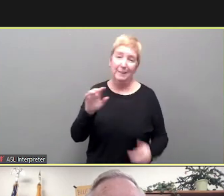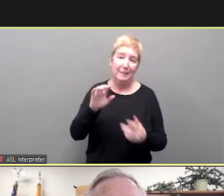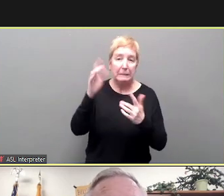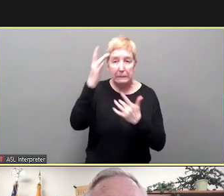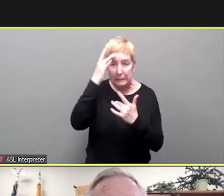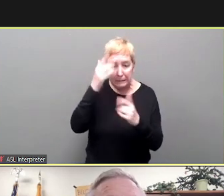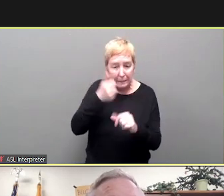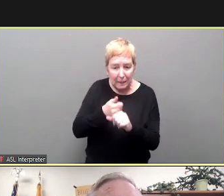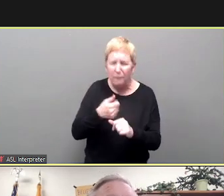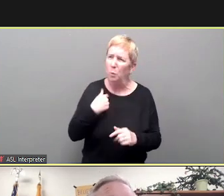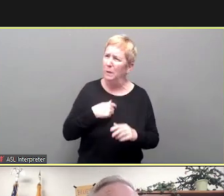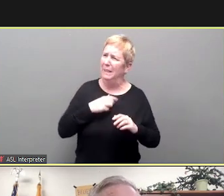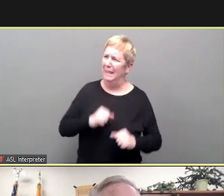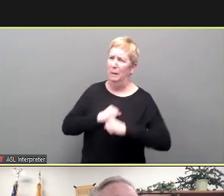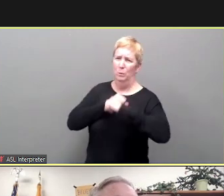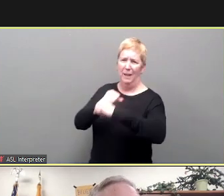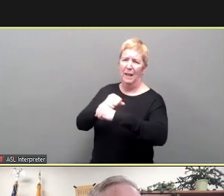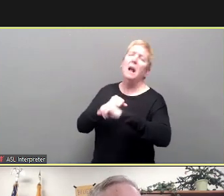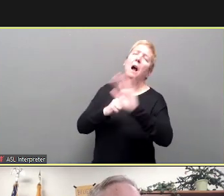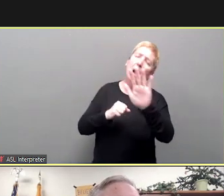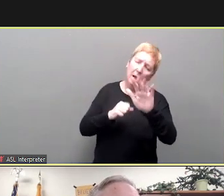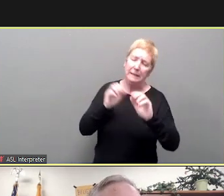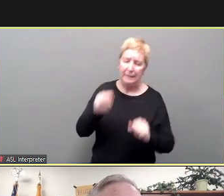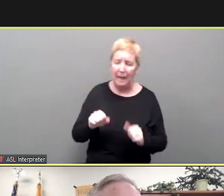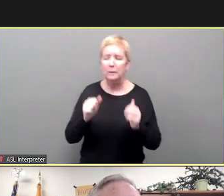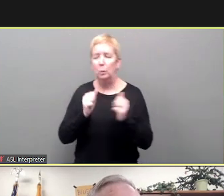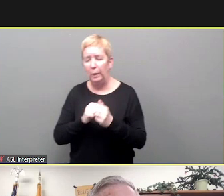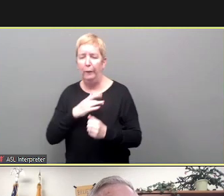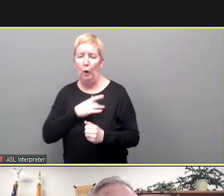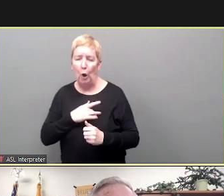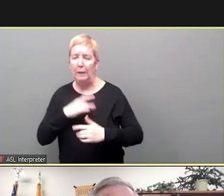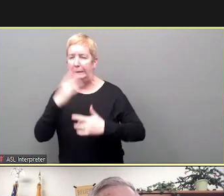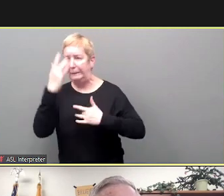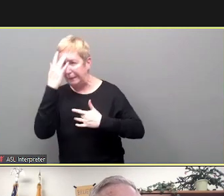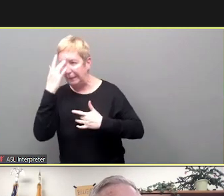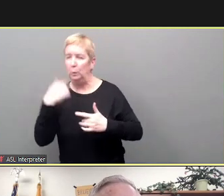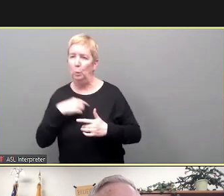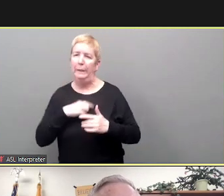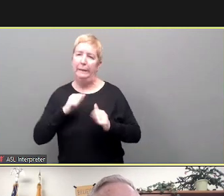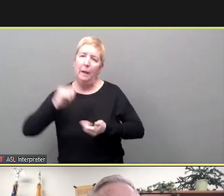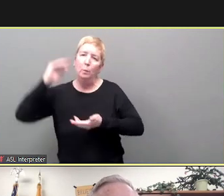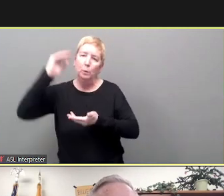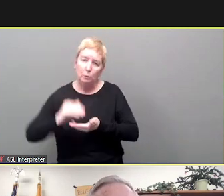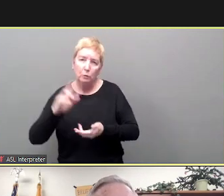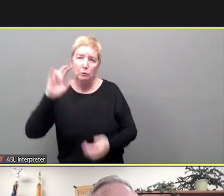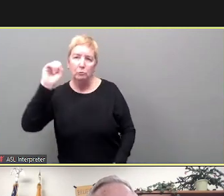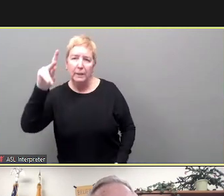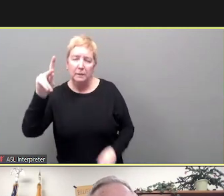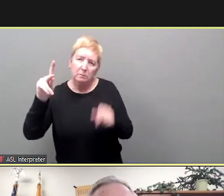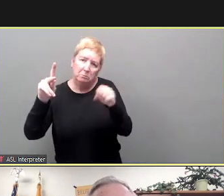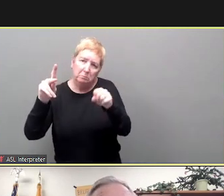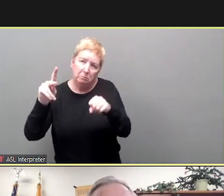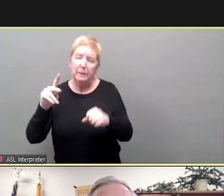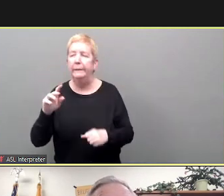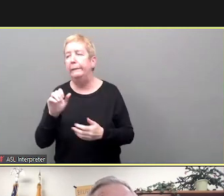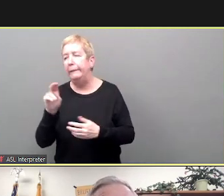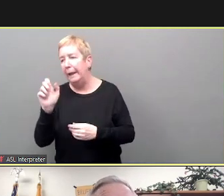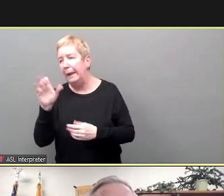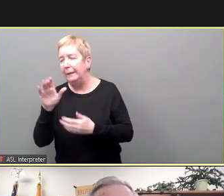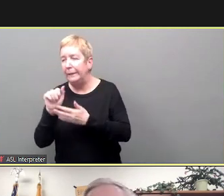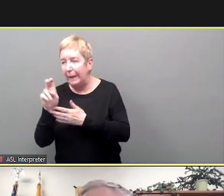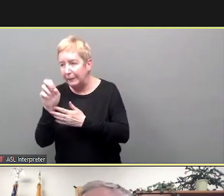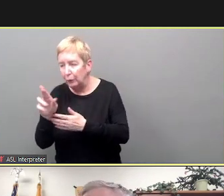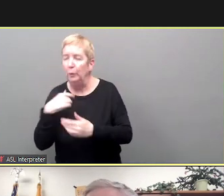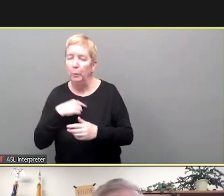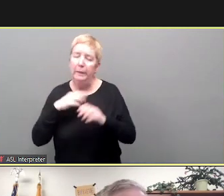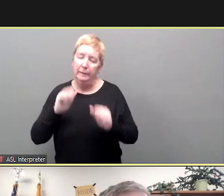preventable. There are things you can do for heart disease and cancer to try to lessen your risk, but then there's hereditary issues that can come